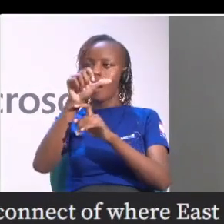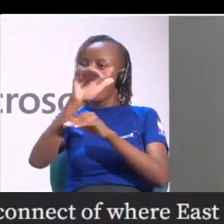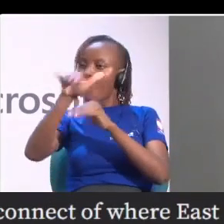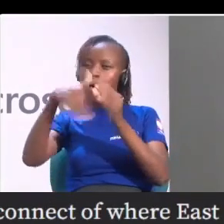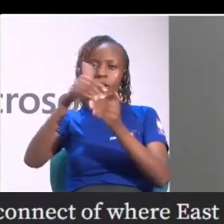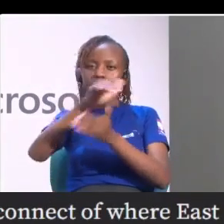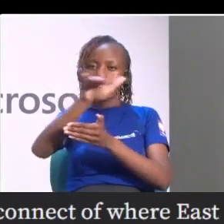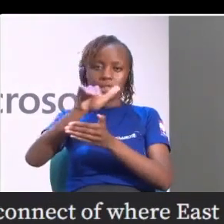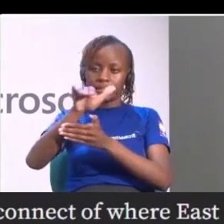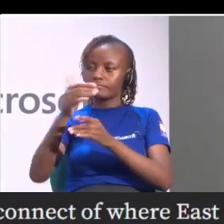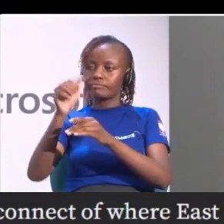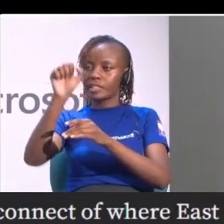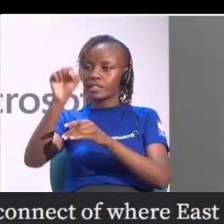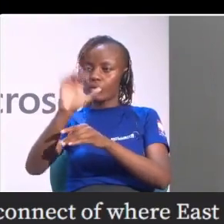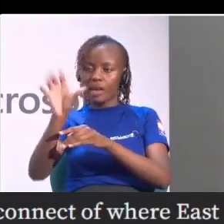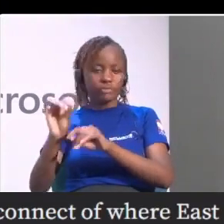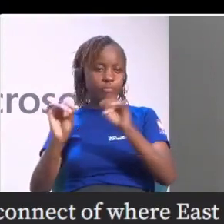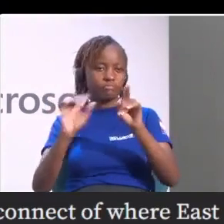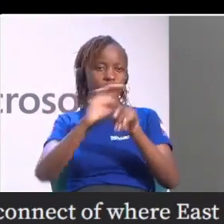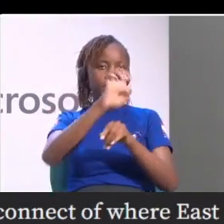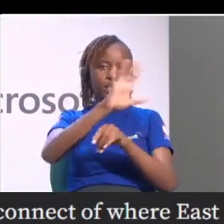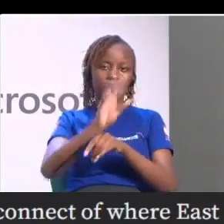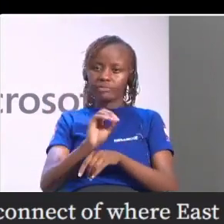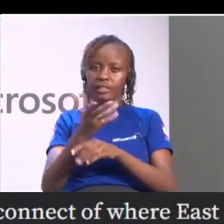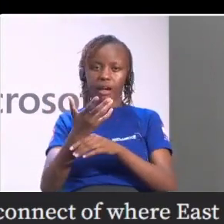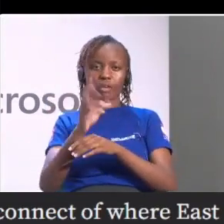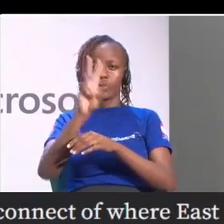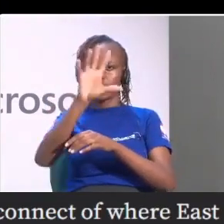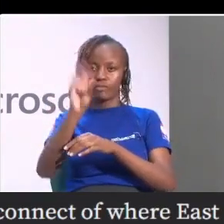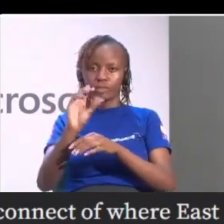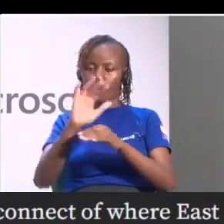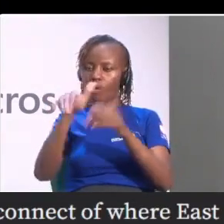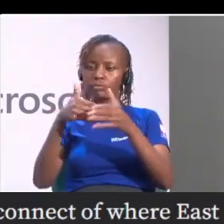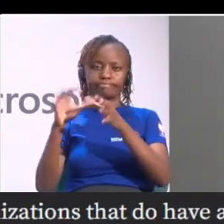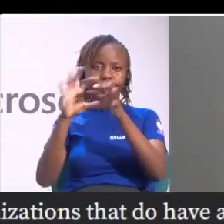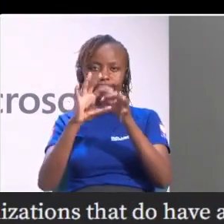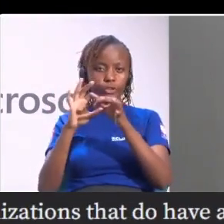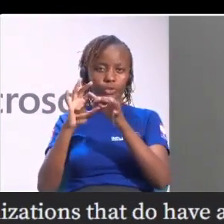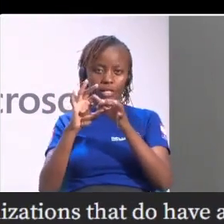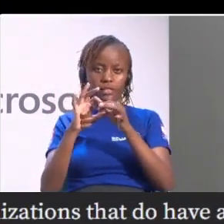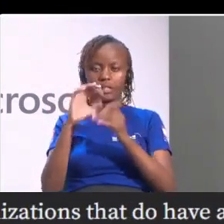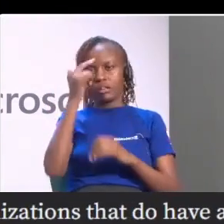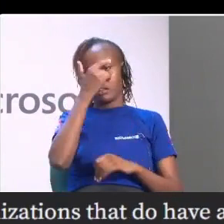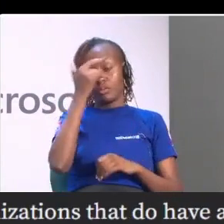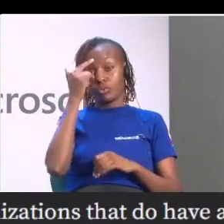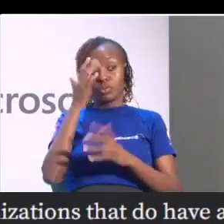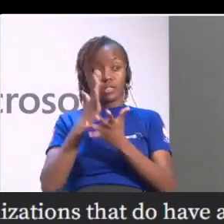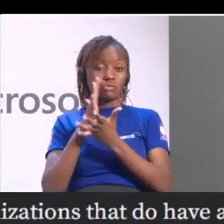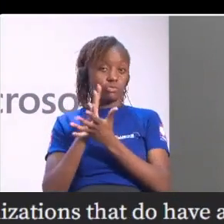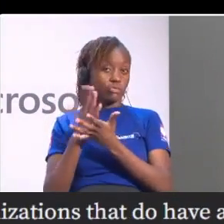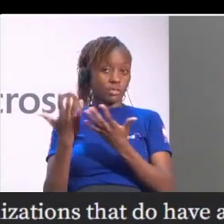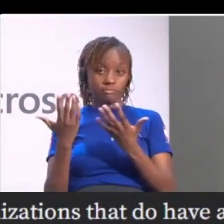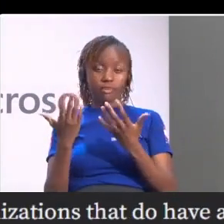is actually needed to bring in the lessons across, the cross-learning, because the realities across are very different.